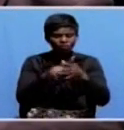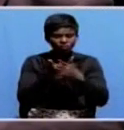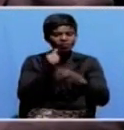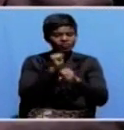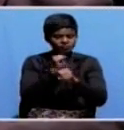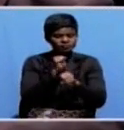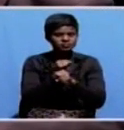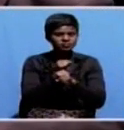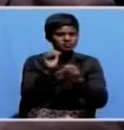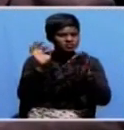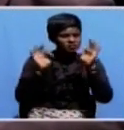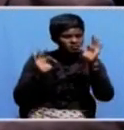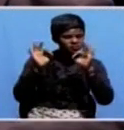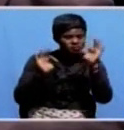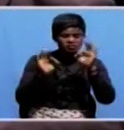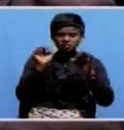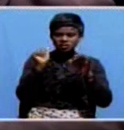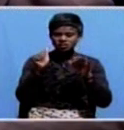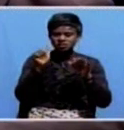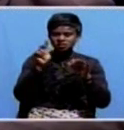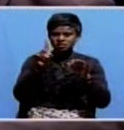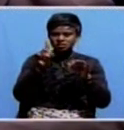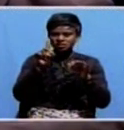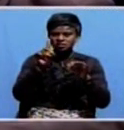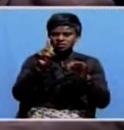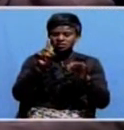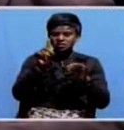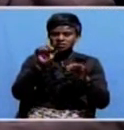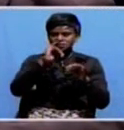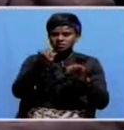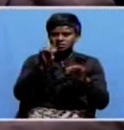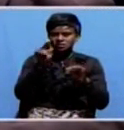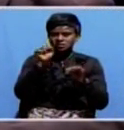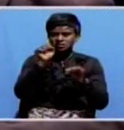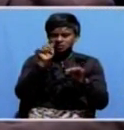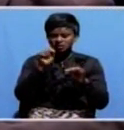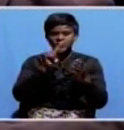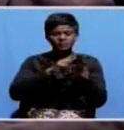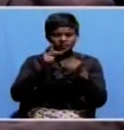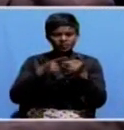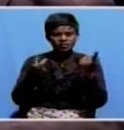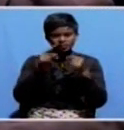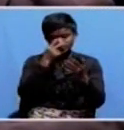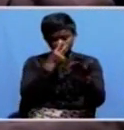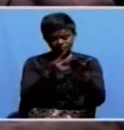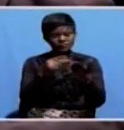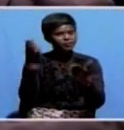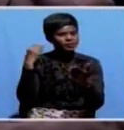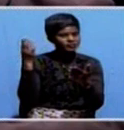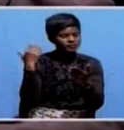so as to adjust the program as we are going along. And if you look back,